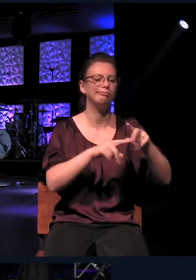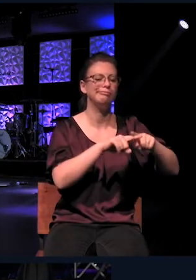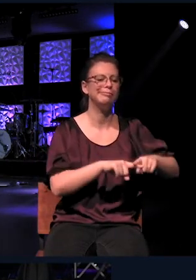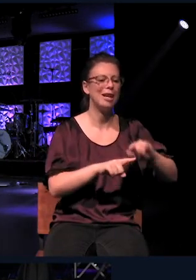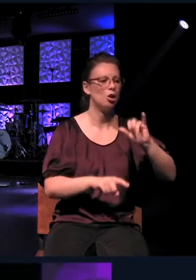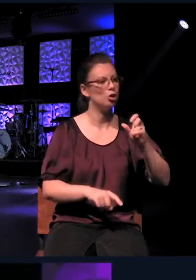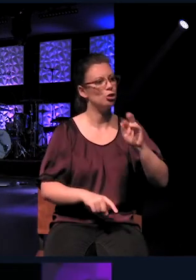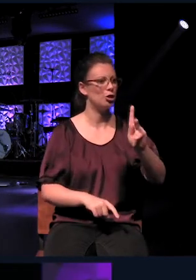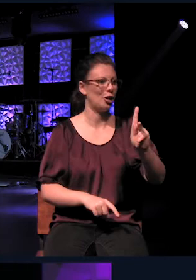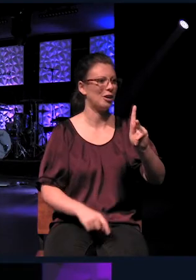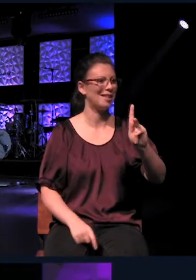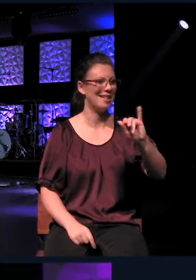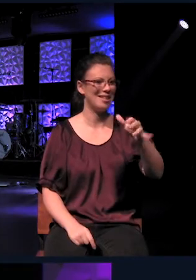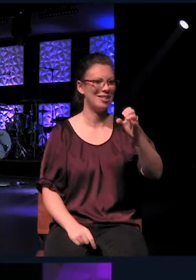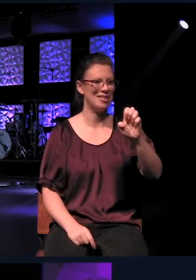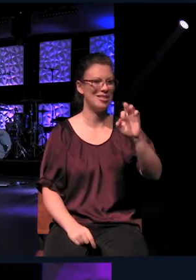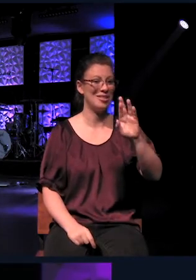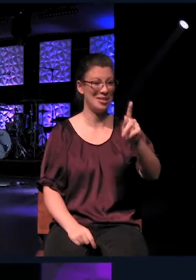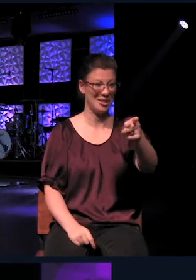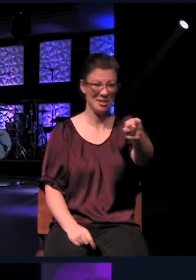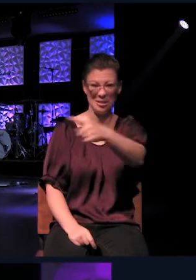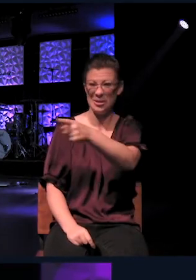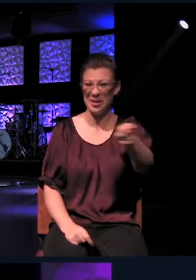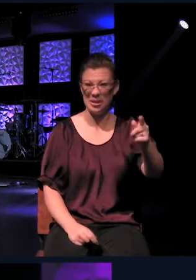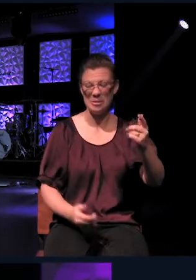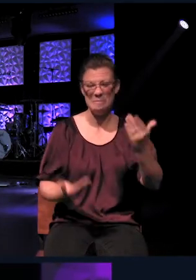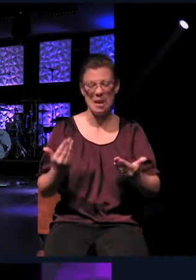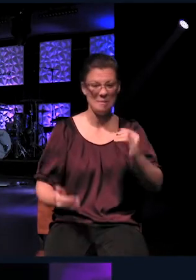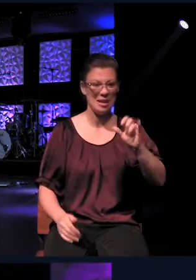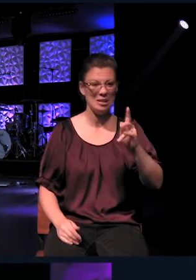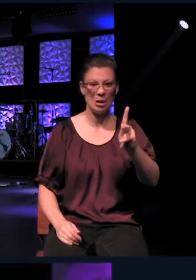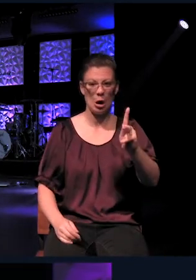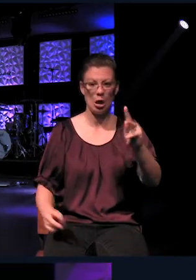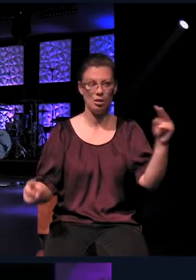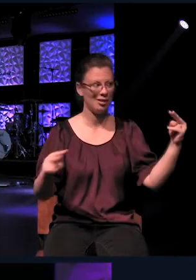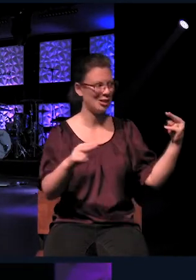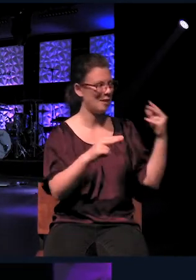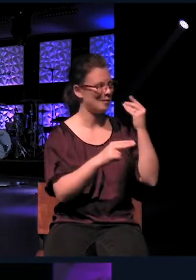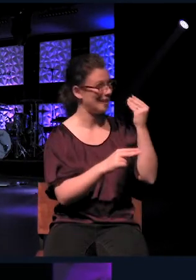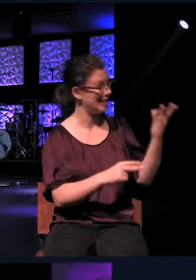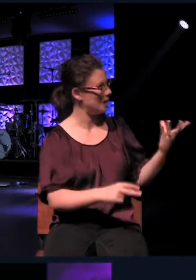Yeah. Look to the person on your right and left. No, I'm just kidding. I'm just kidding.